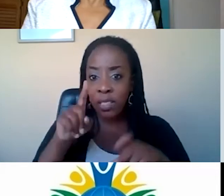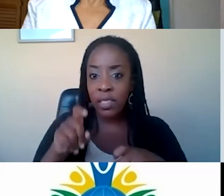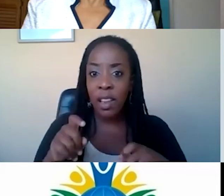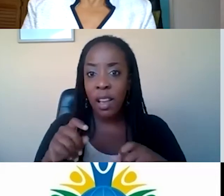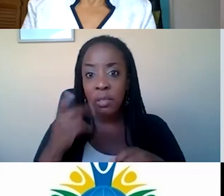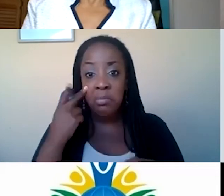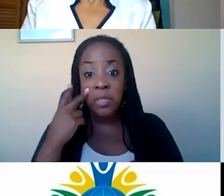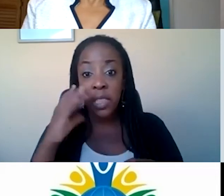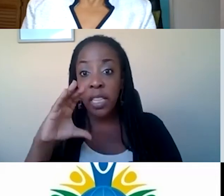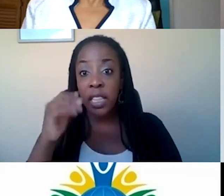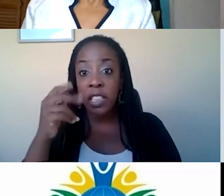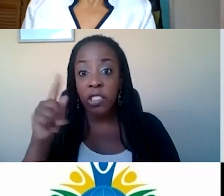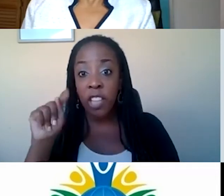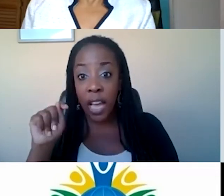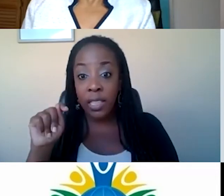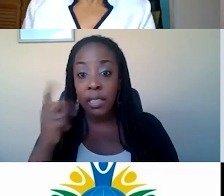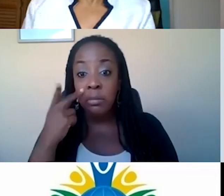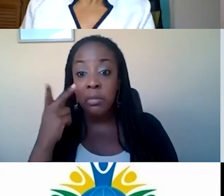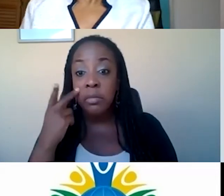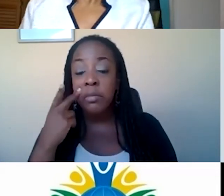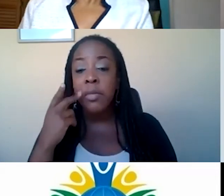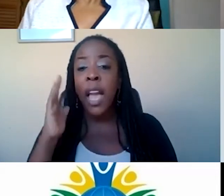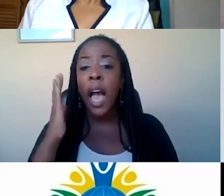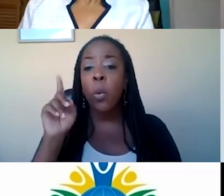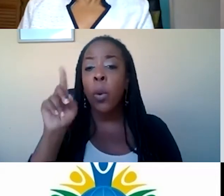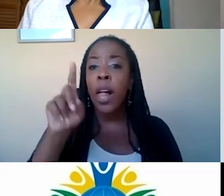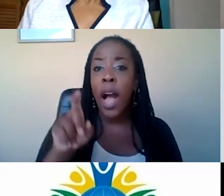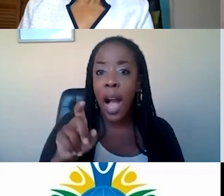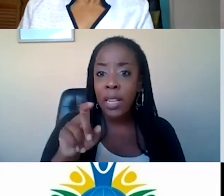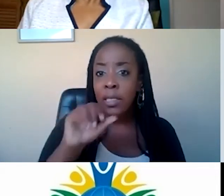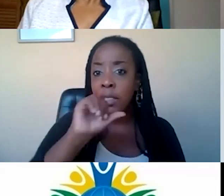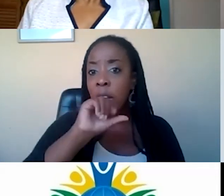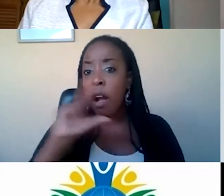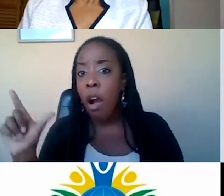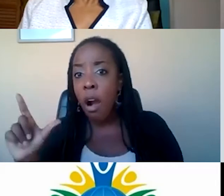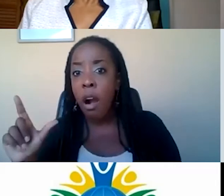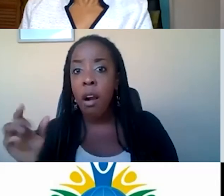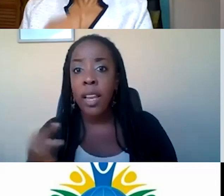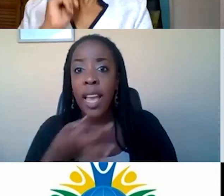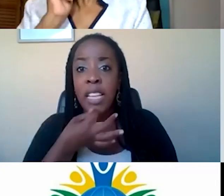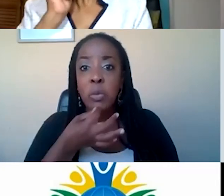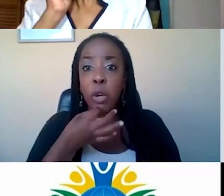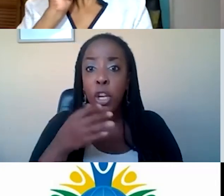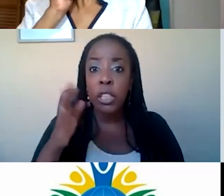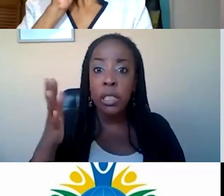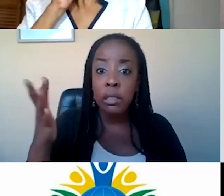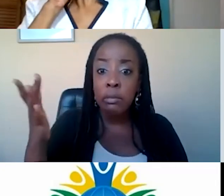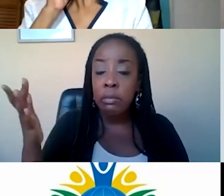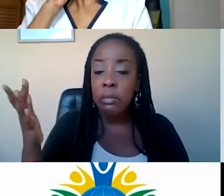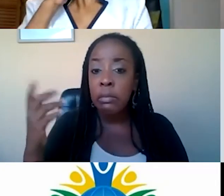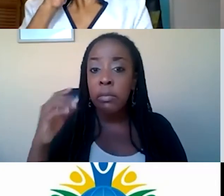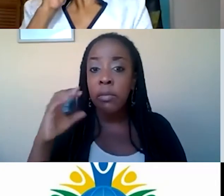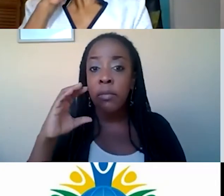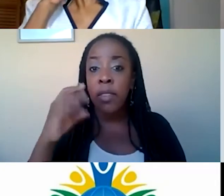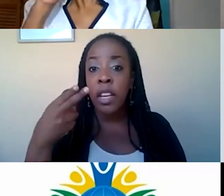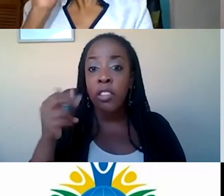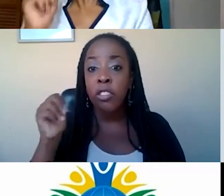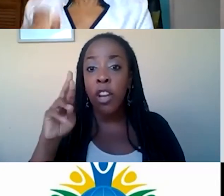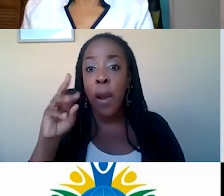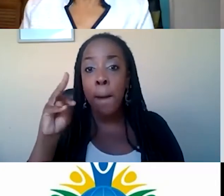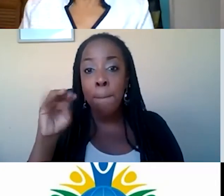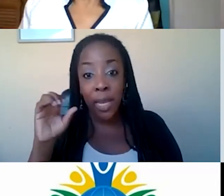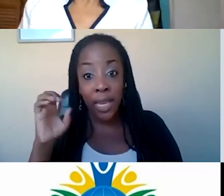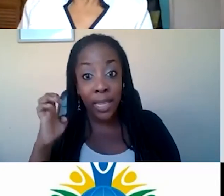chat. So I'm going to ask all our experts. Charmaine, if you think there's one that you can be a part of answering,